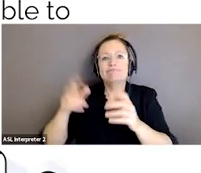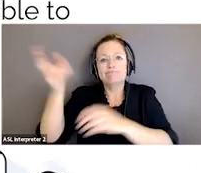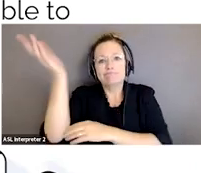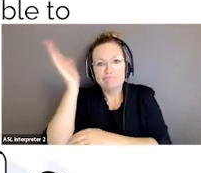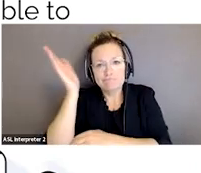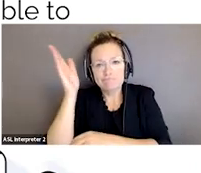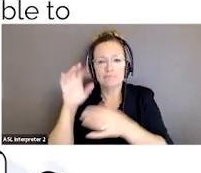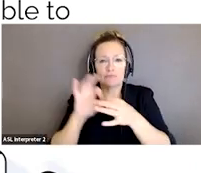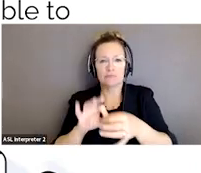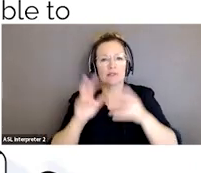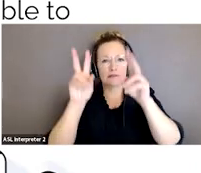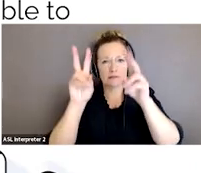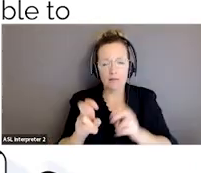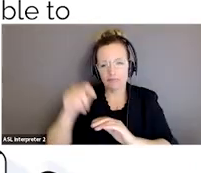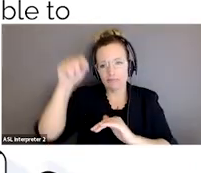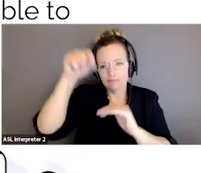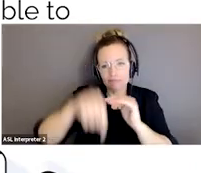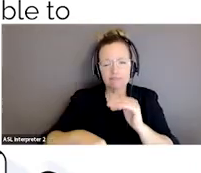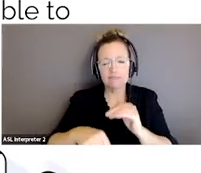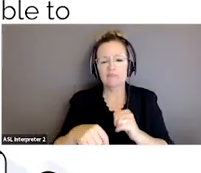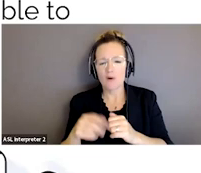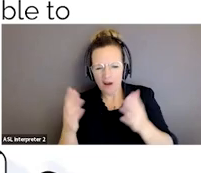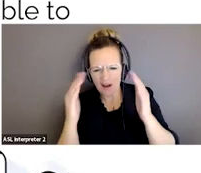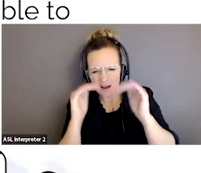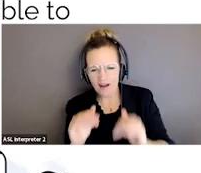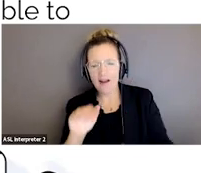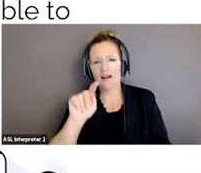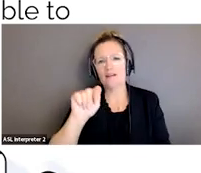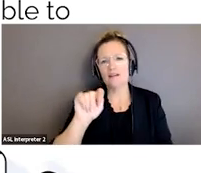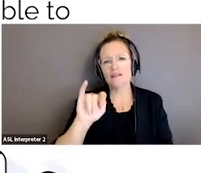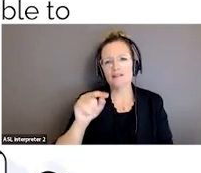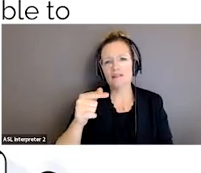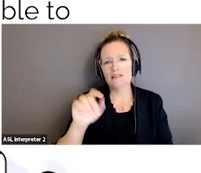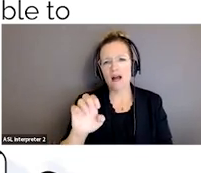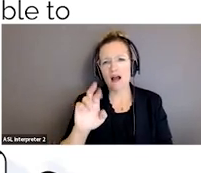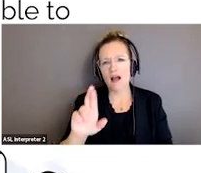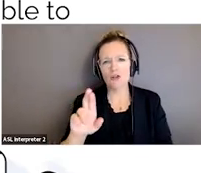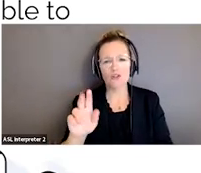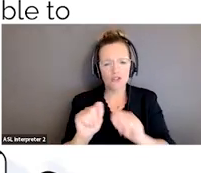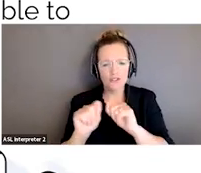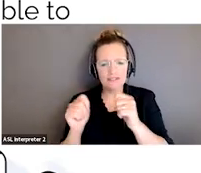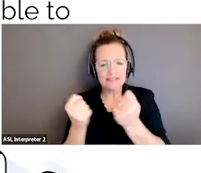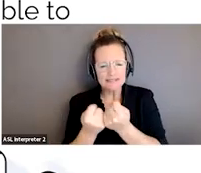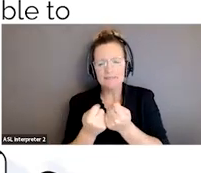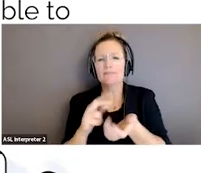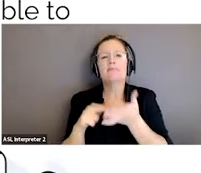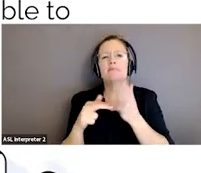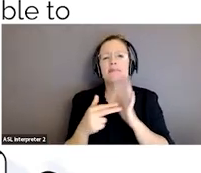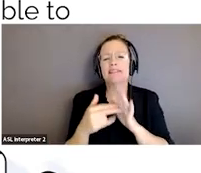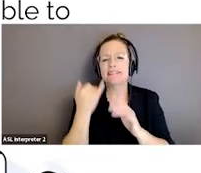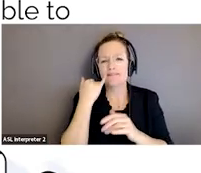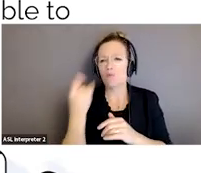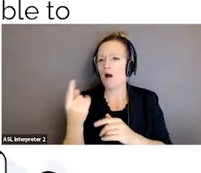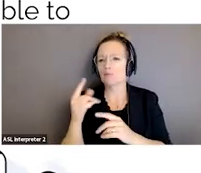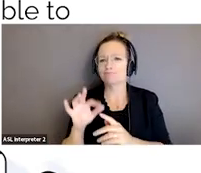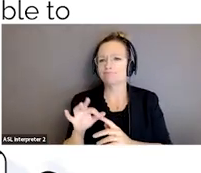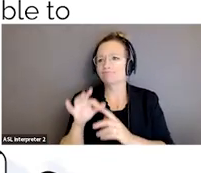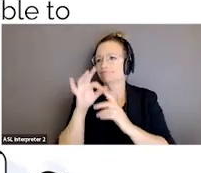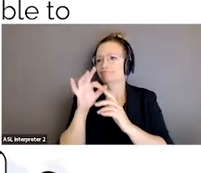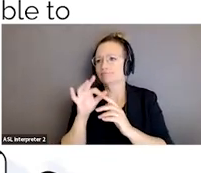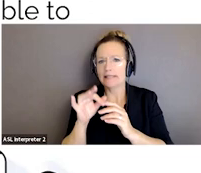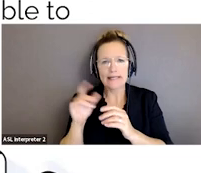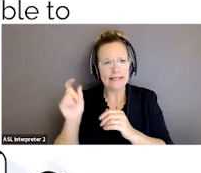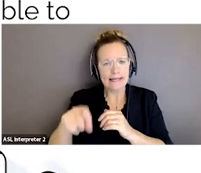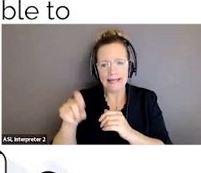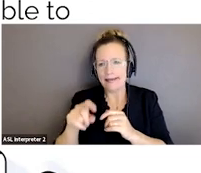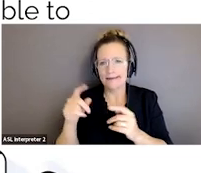topics. And Tiger Team is if you have a very acute need. So someone has received a cease and desist letter and doesn't know